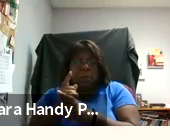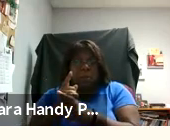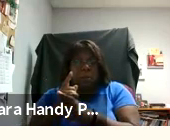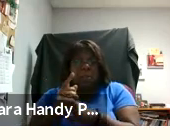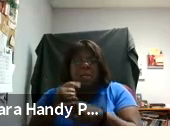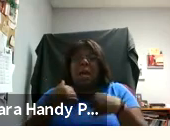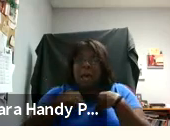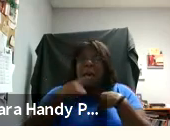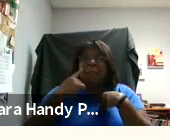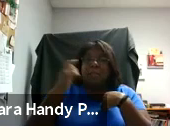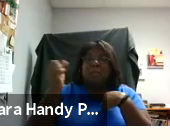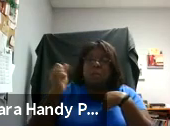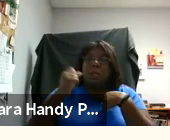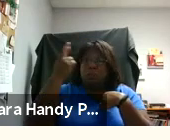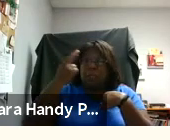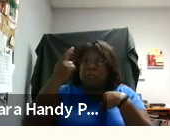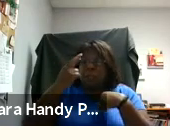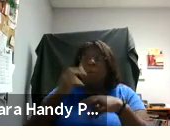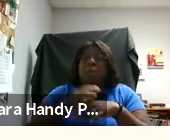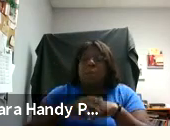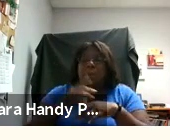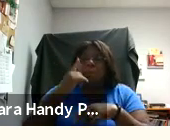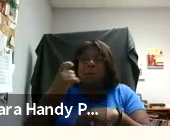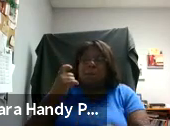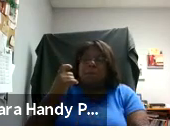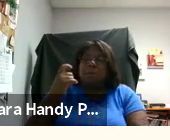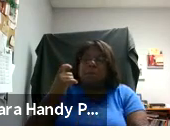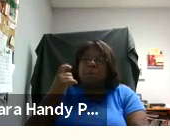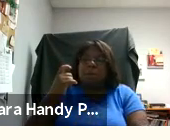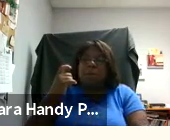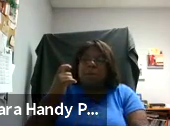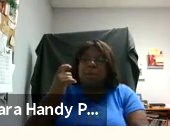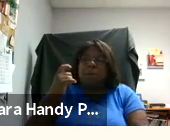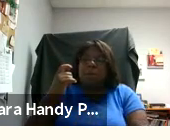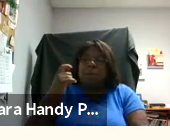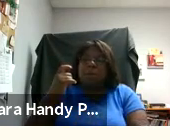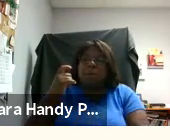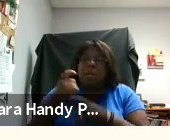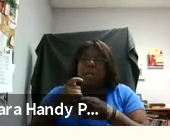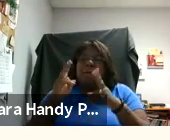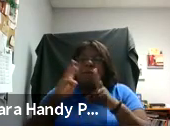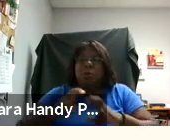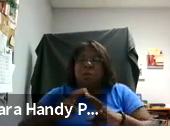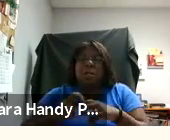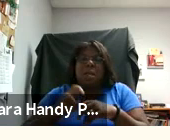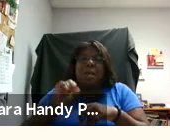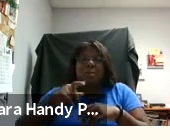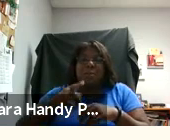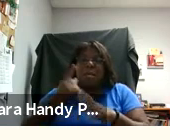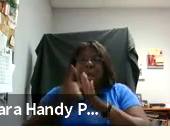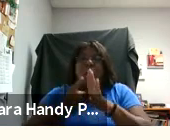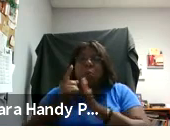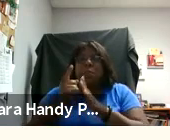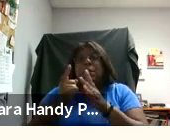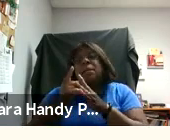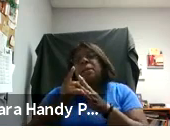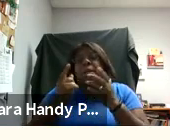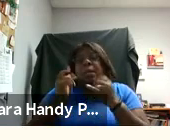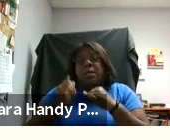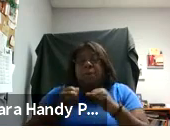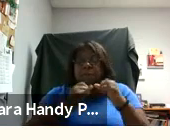I believe so, and here's the reason why. Because if you look at the SE hourly individuals, they